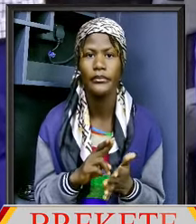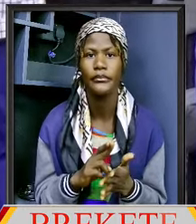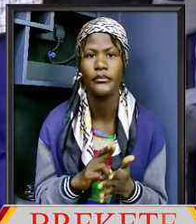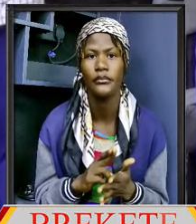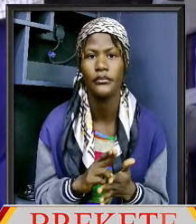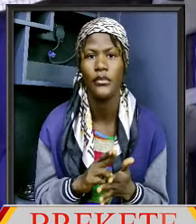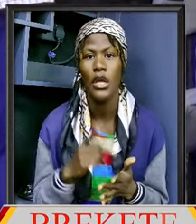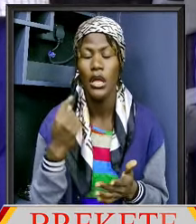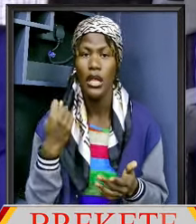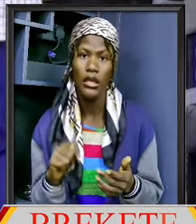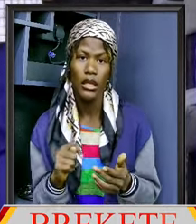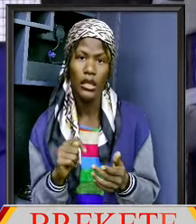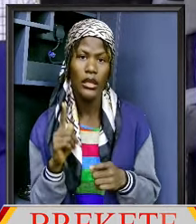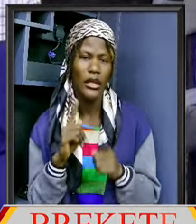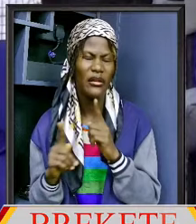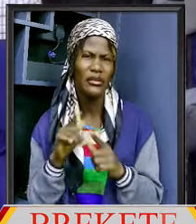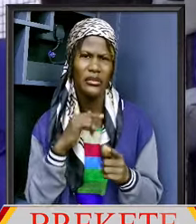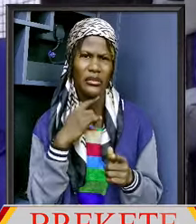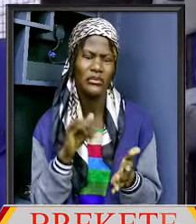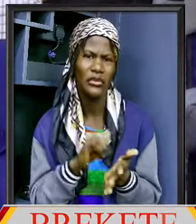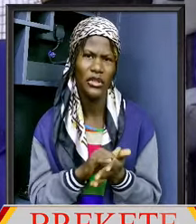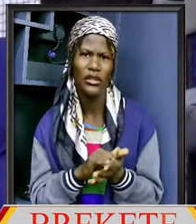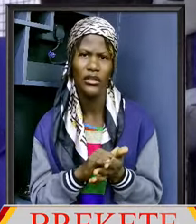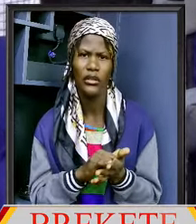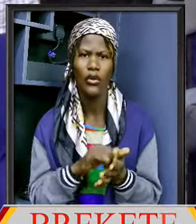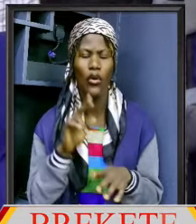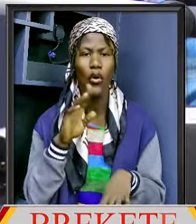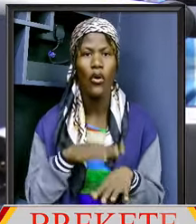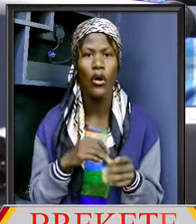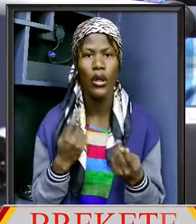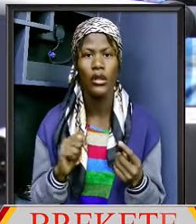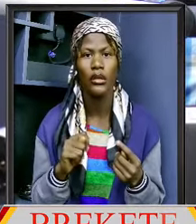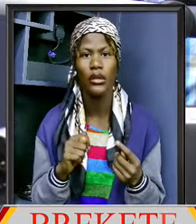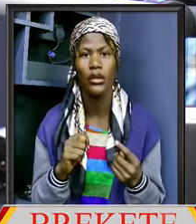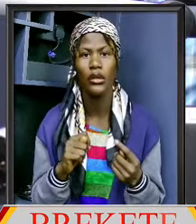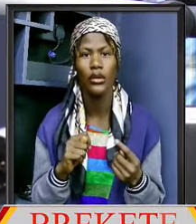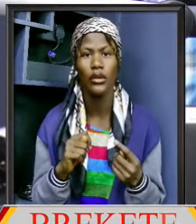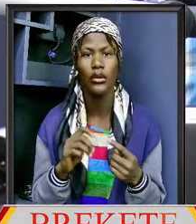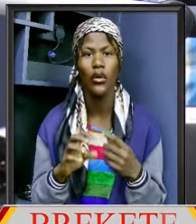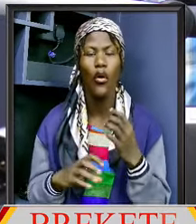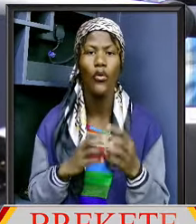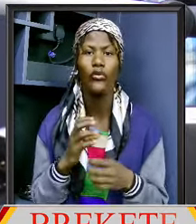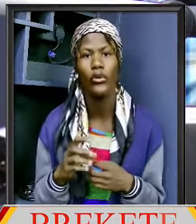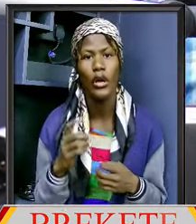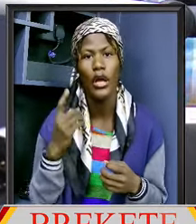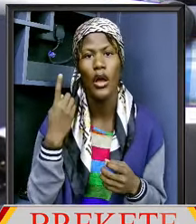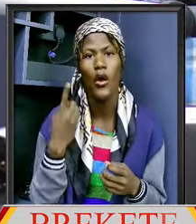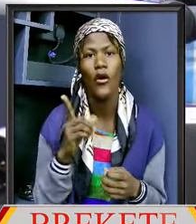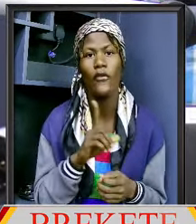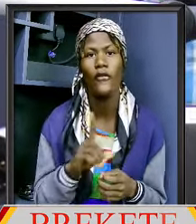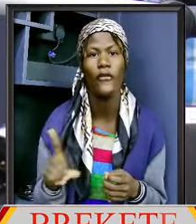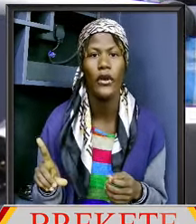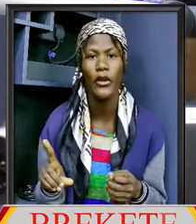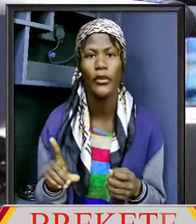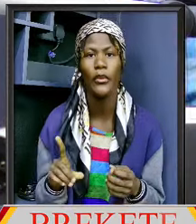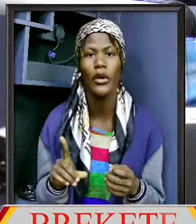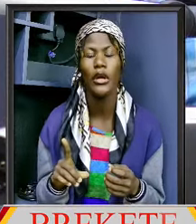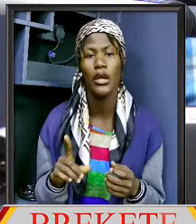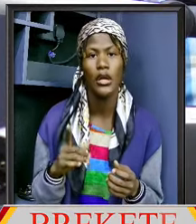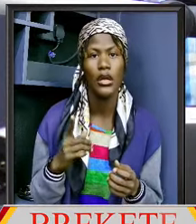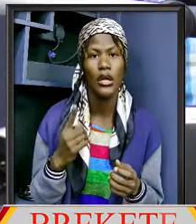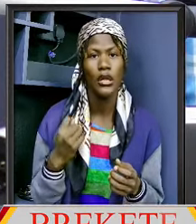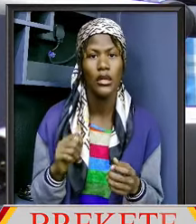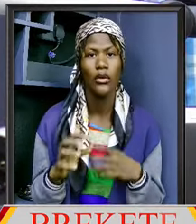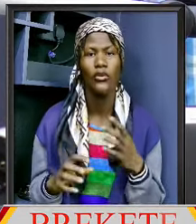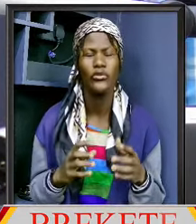that he will call the controller of labor in Ondo State. Then she called her. Then the controller called me